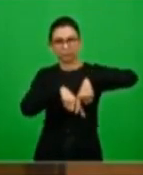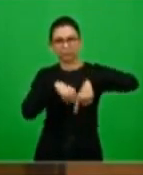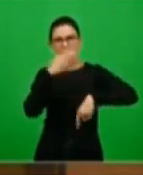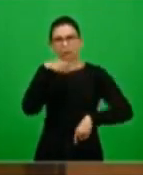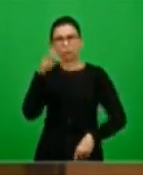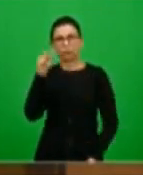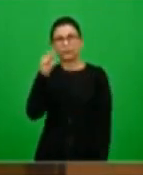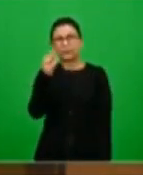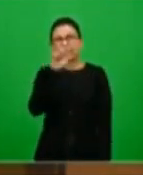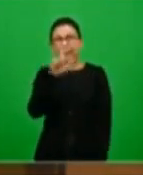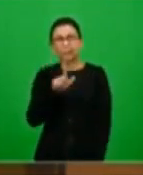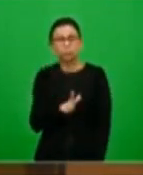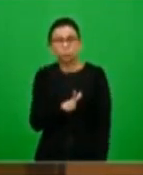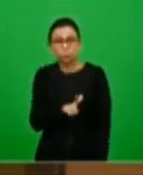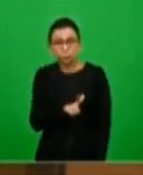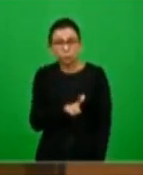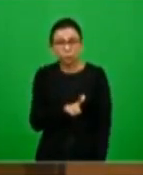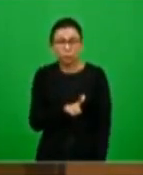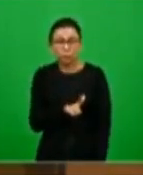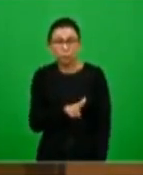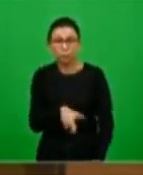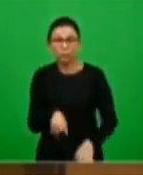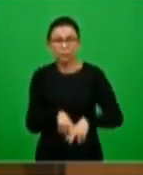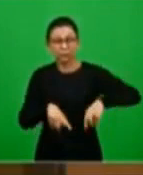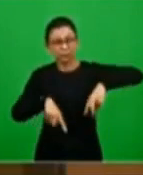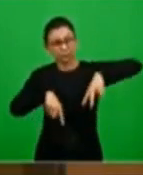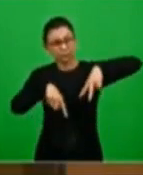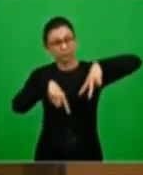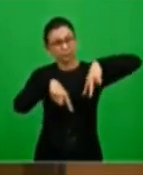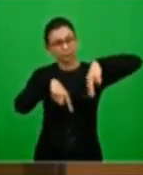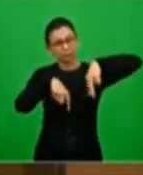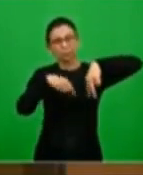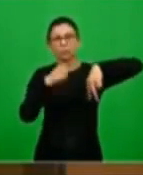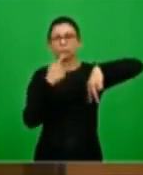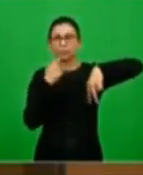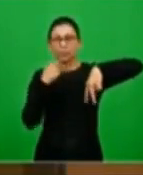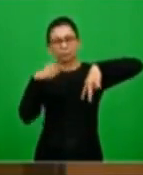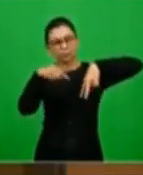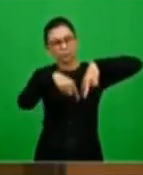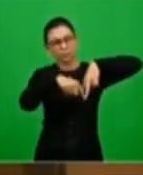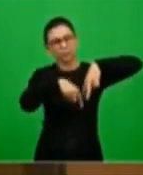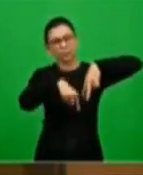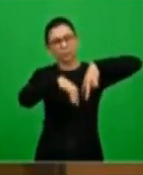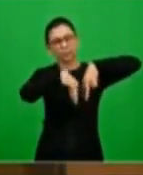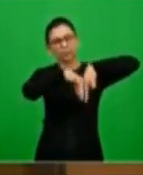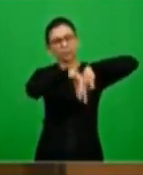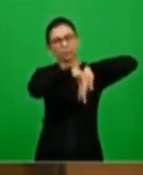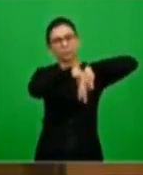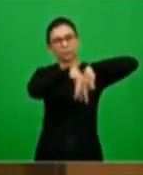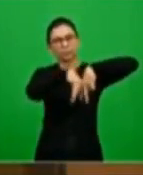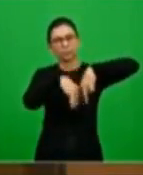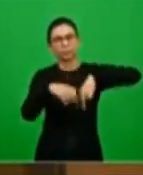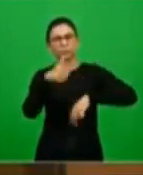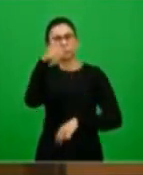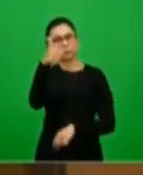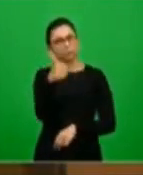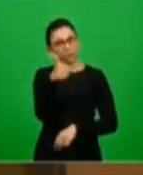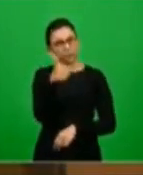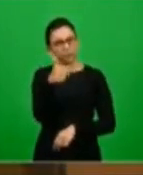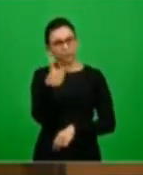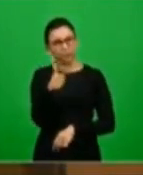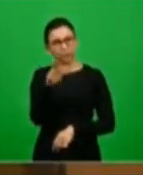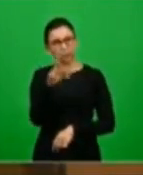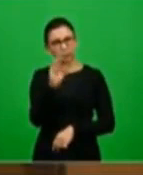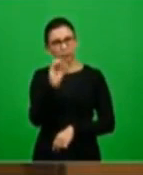there was a pomerang and a bell. So the board says, first they